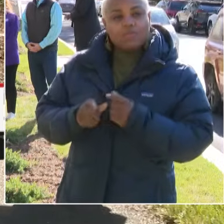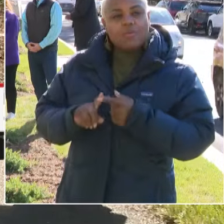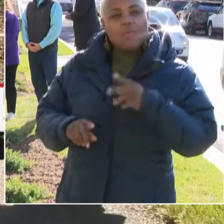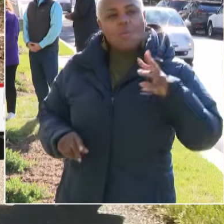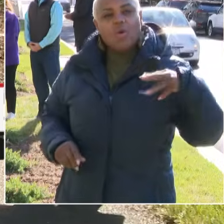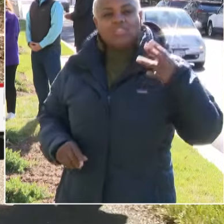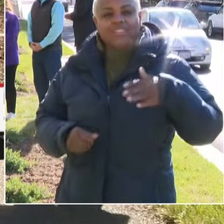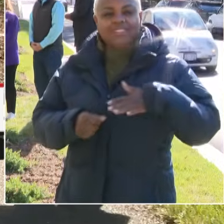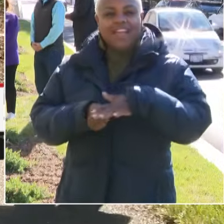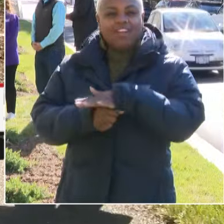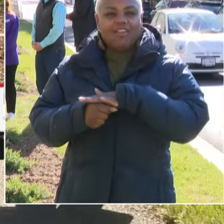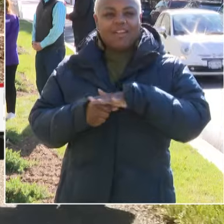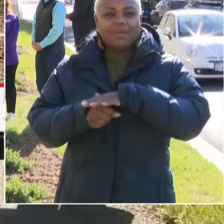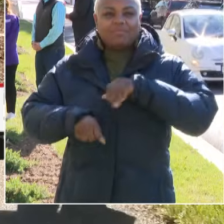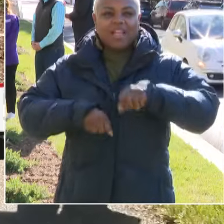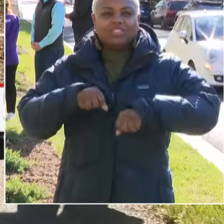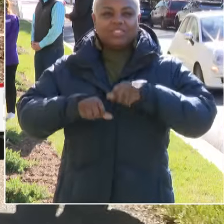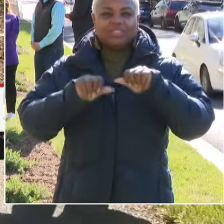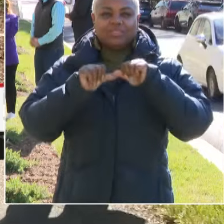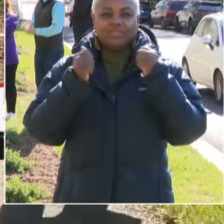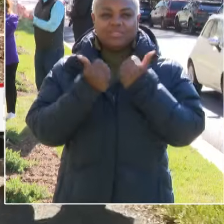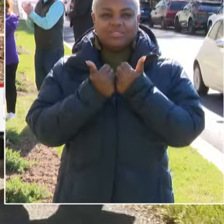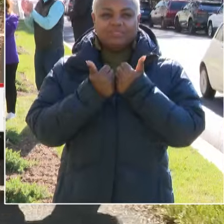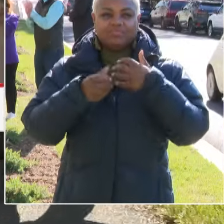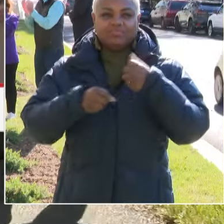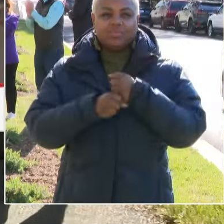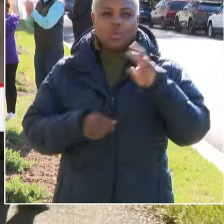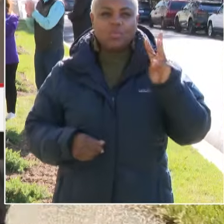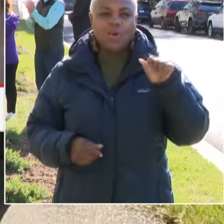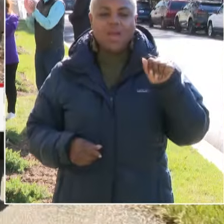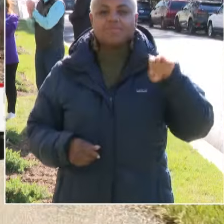Association, Elizabeth Kiker, to share a few words.